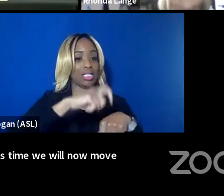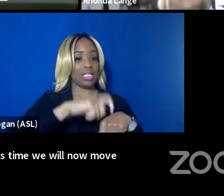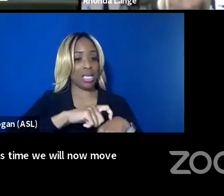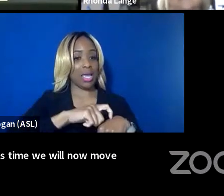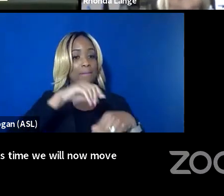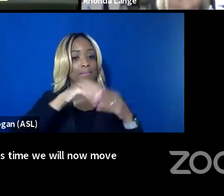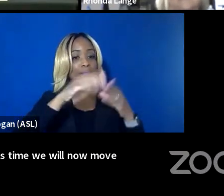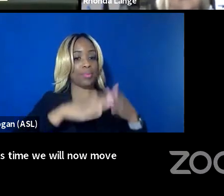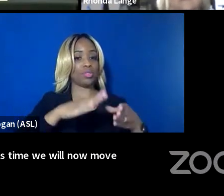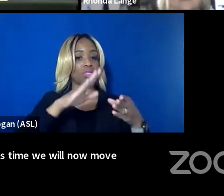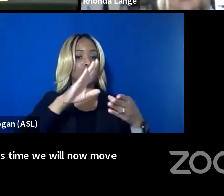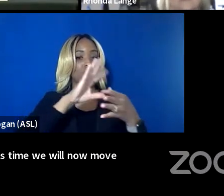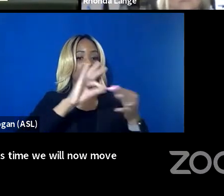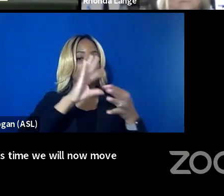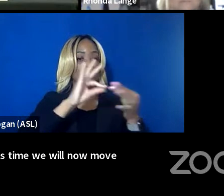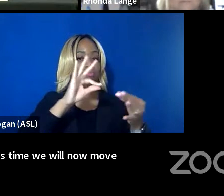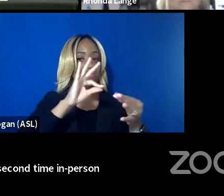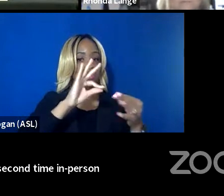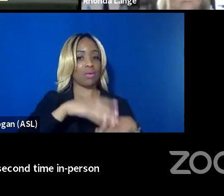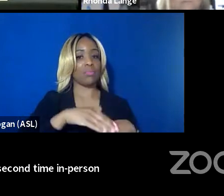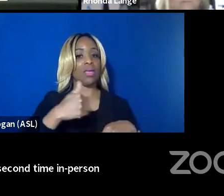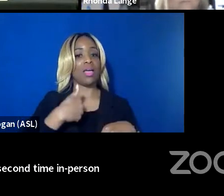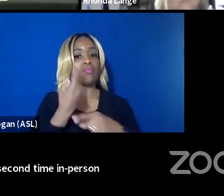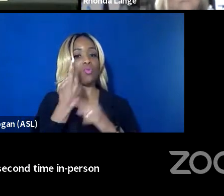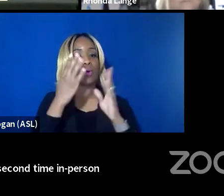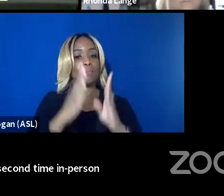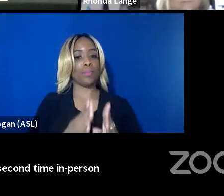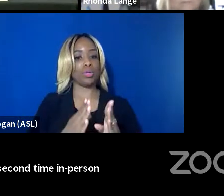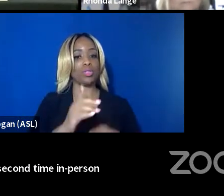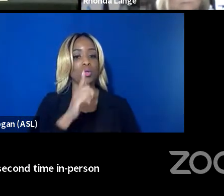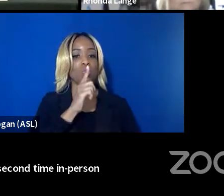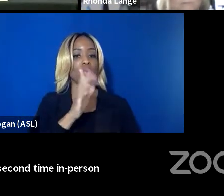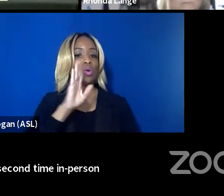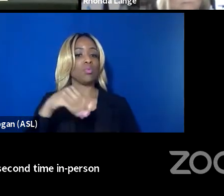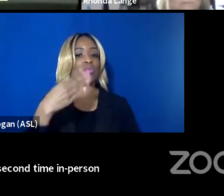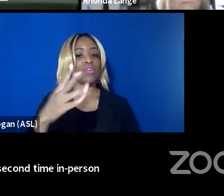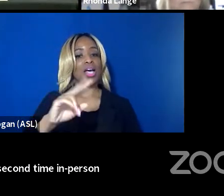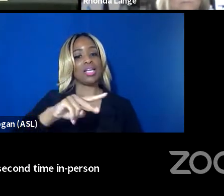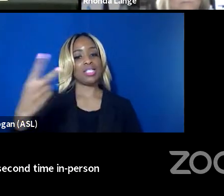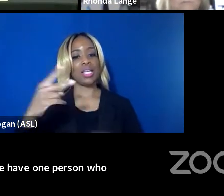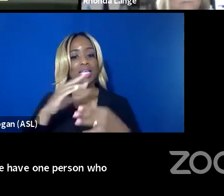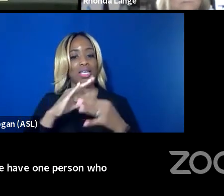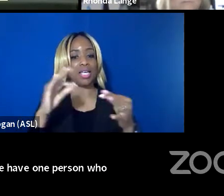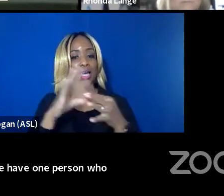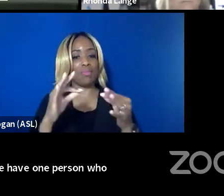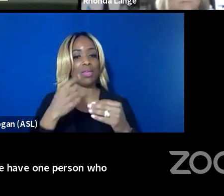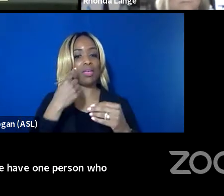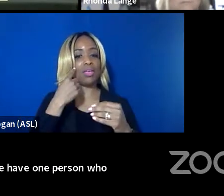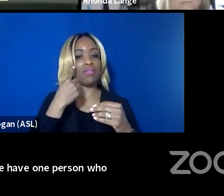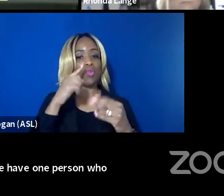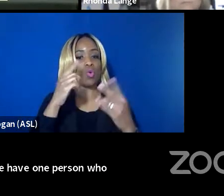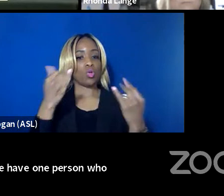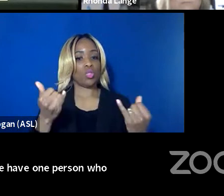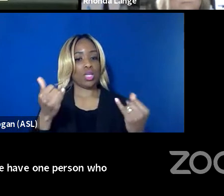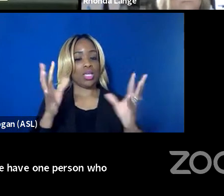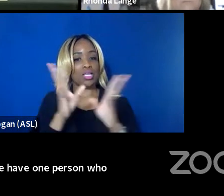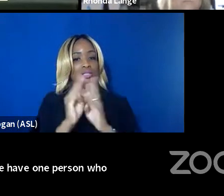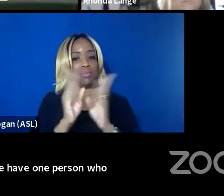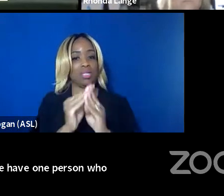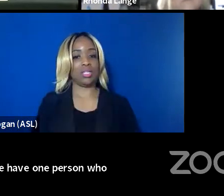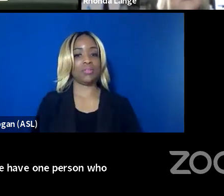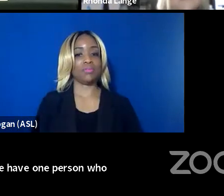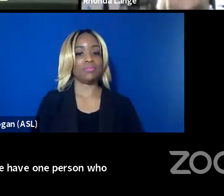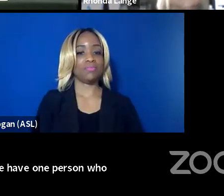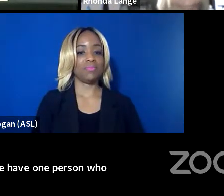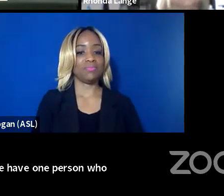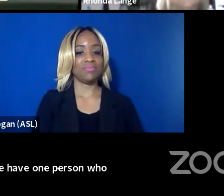second time in-person public commentary. At this time, we have one person who will provide a second comment for today's hearing.